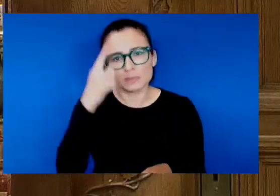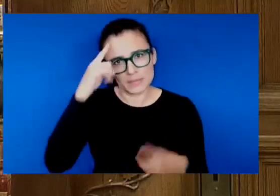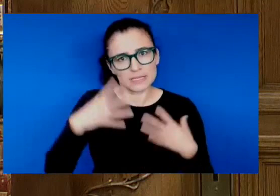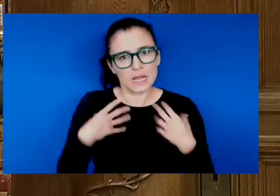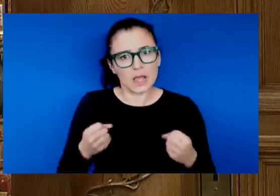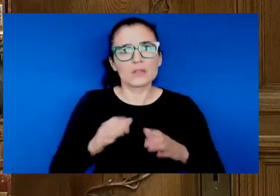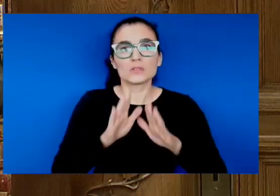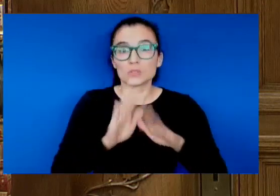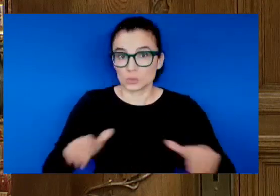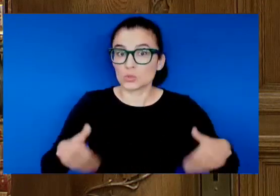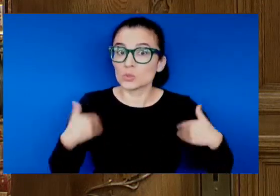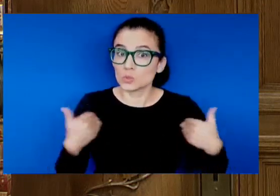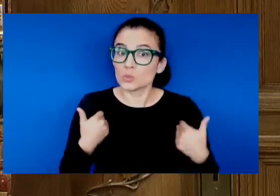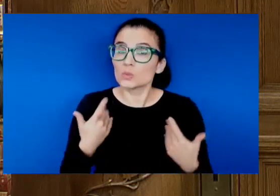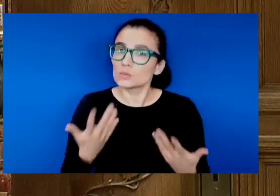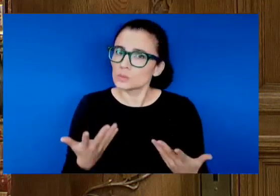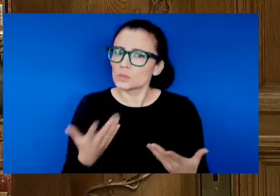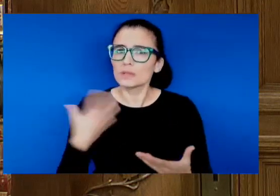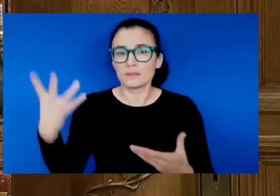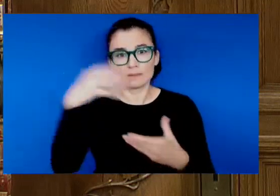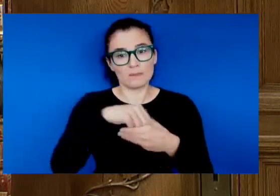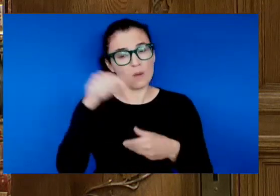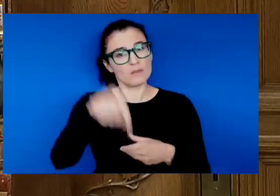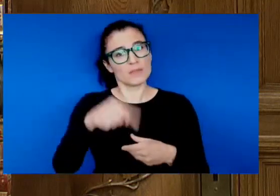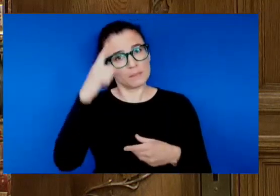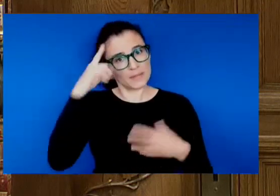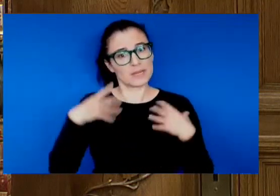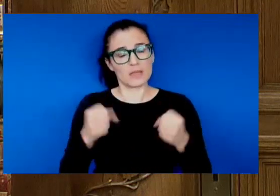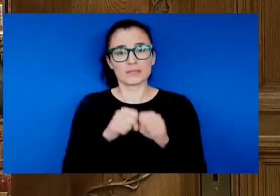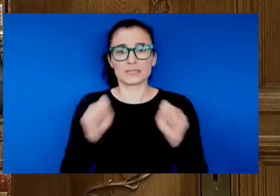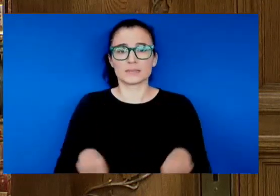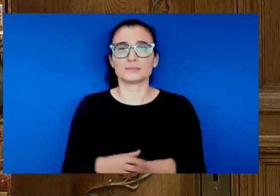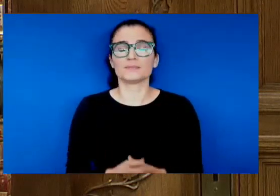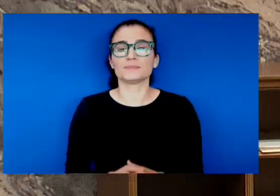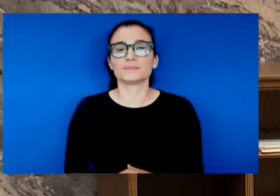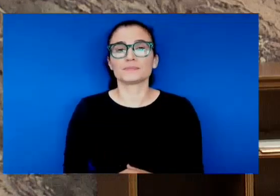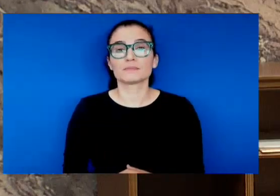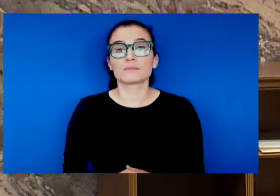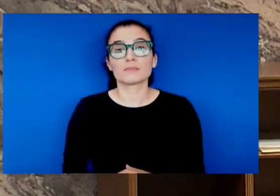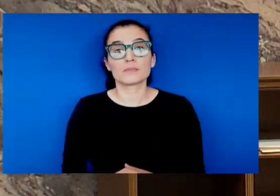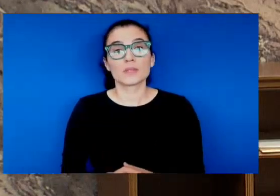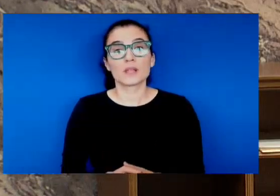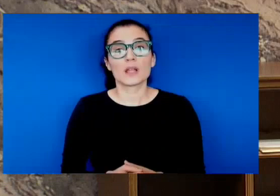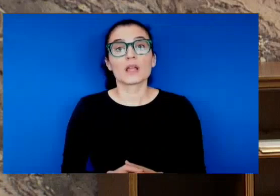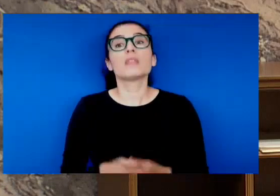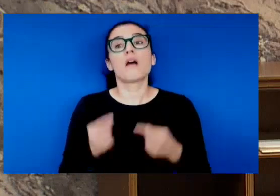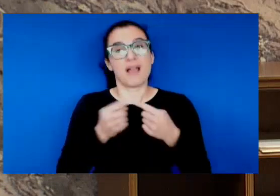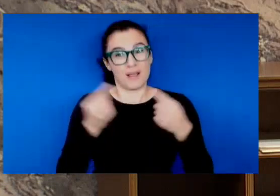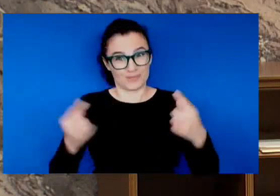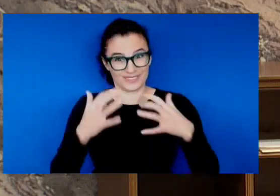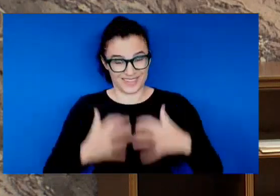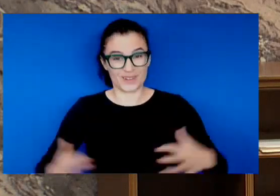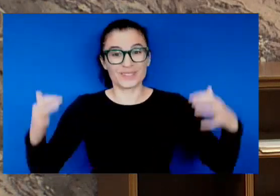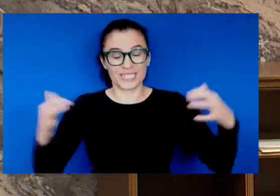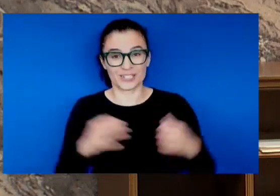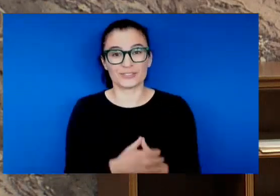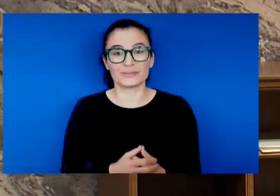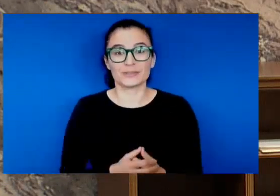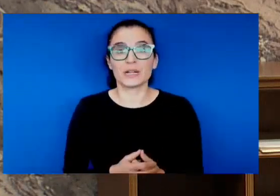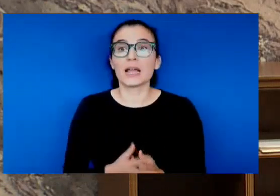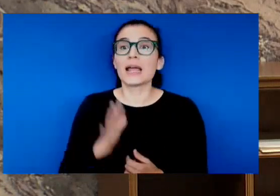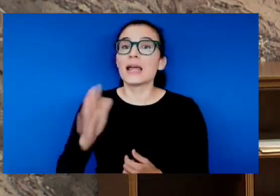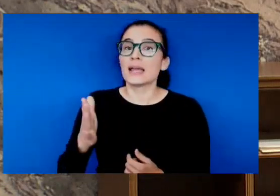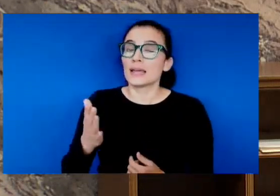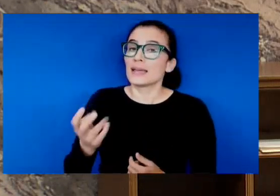Opposition House Leader. Thanks, Mr. Speaker. In the Kamloops area, expectant mothers are once again being subjected to the stress and the